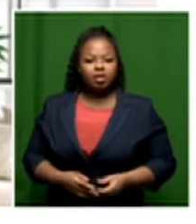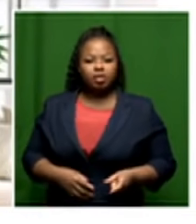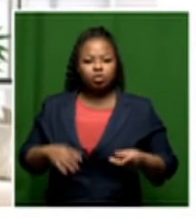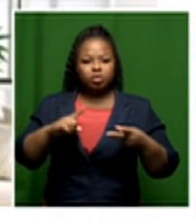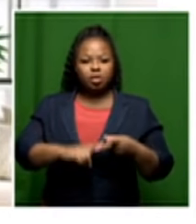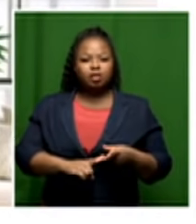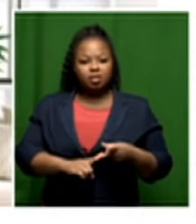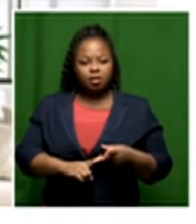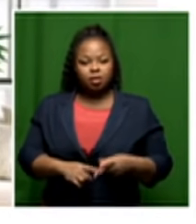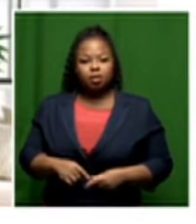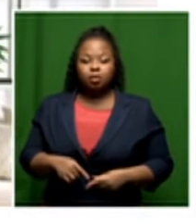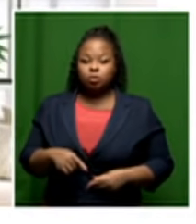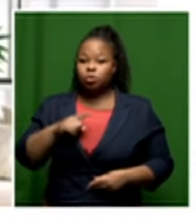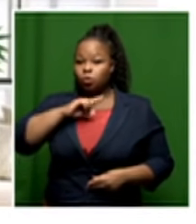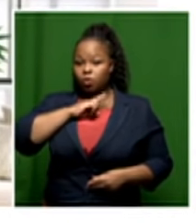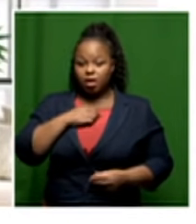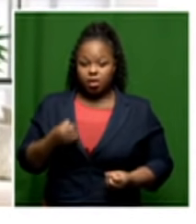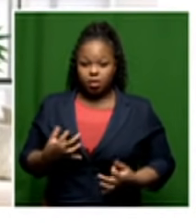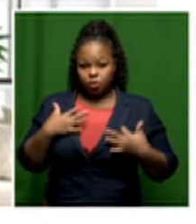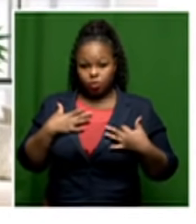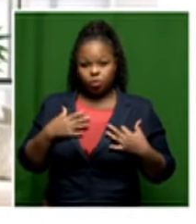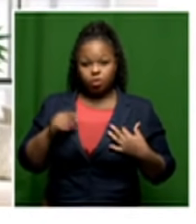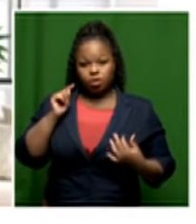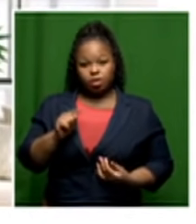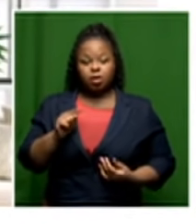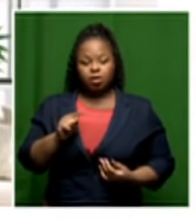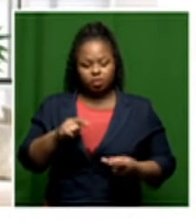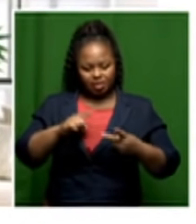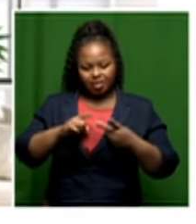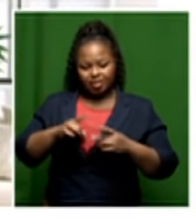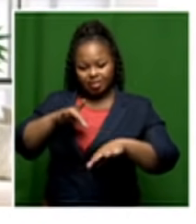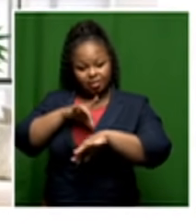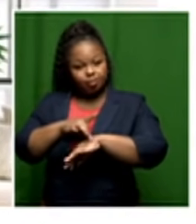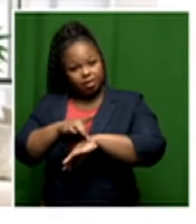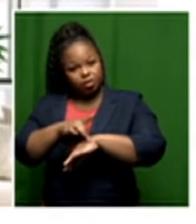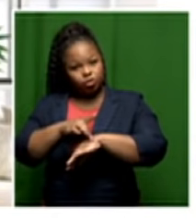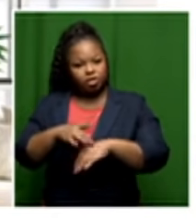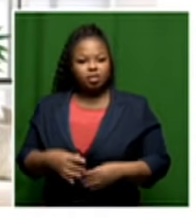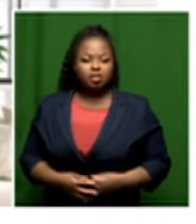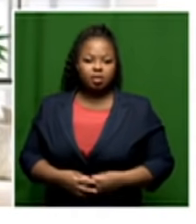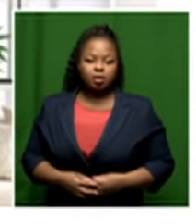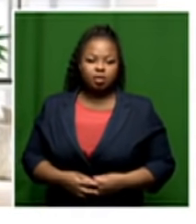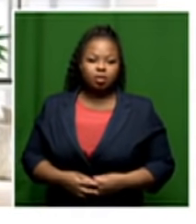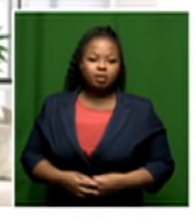there's 2 things one needs to understand. There is the infection, and then there is the disease. Okay? So the